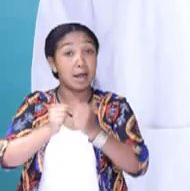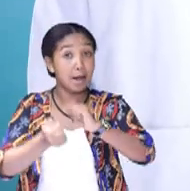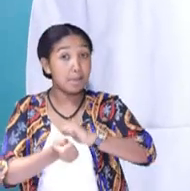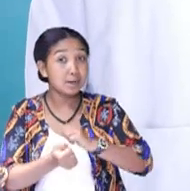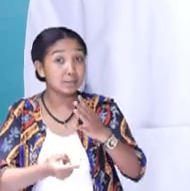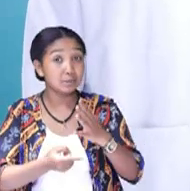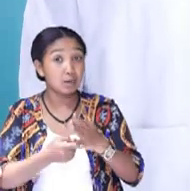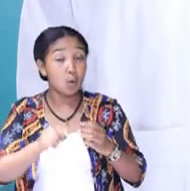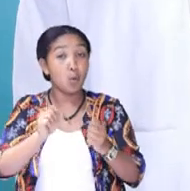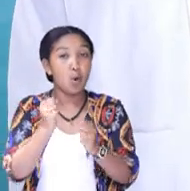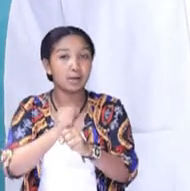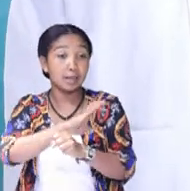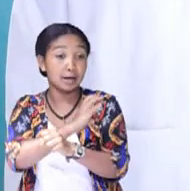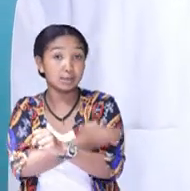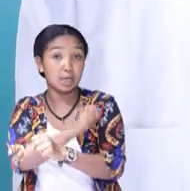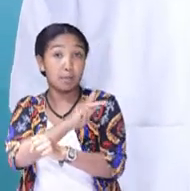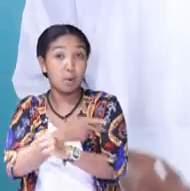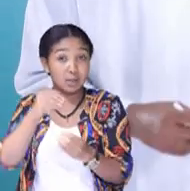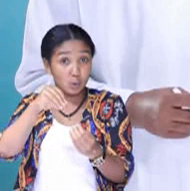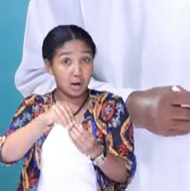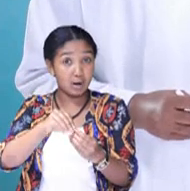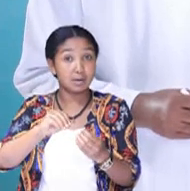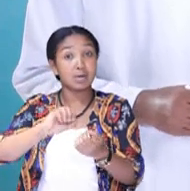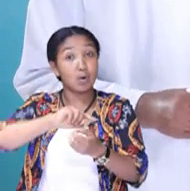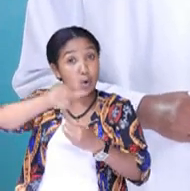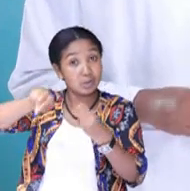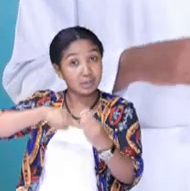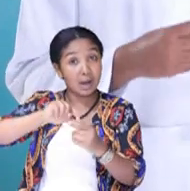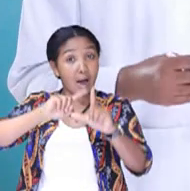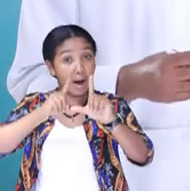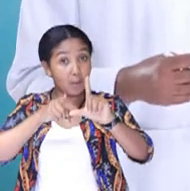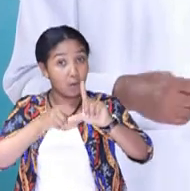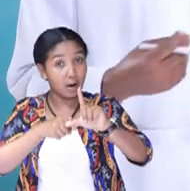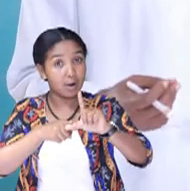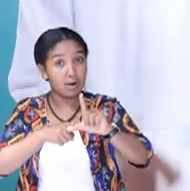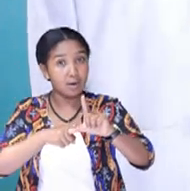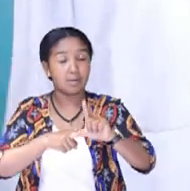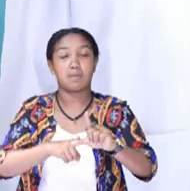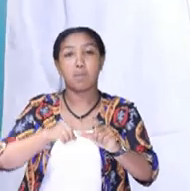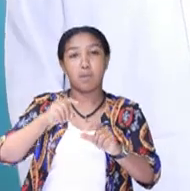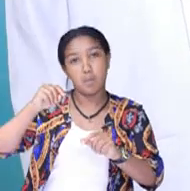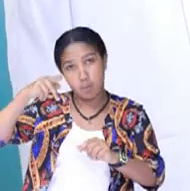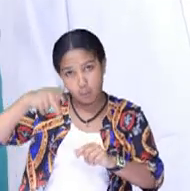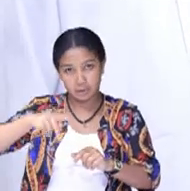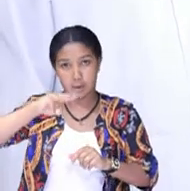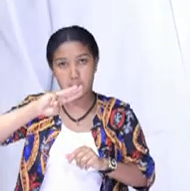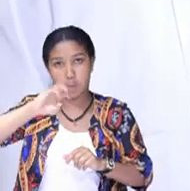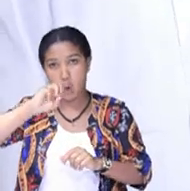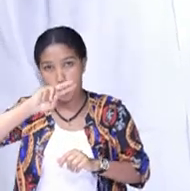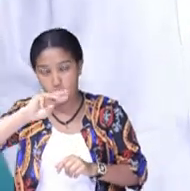have rotational work, energy, and power, as well as we have rotational angular momentum. Therefore, these are